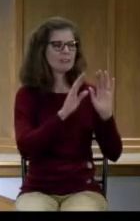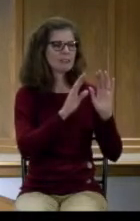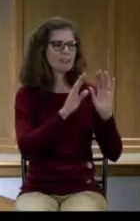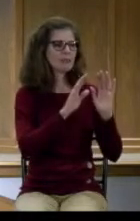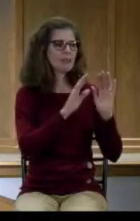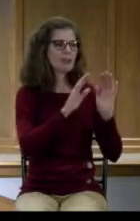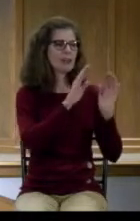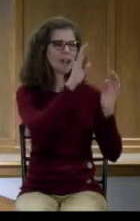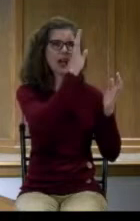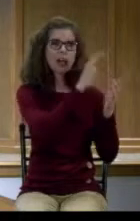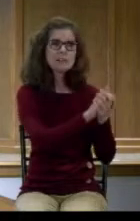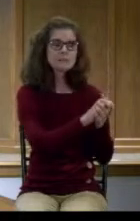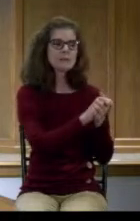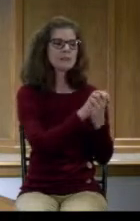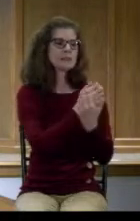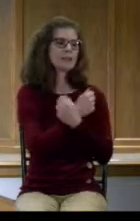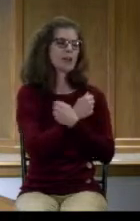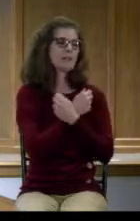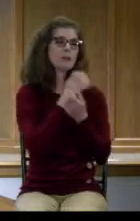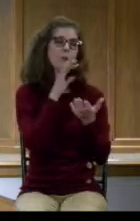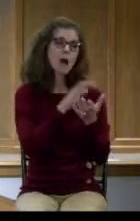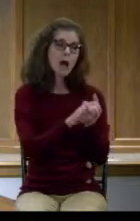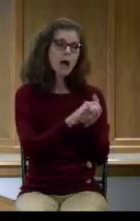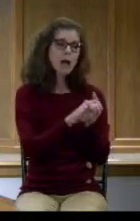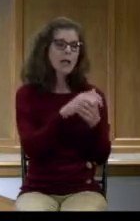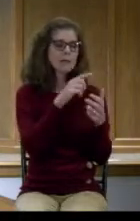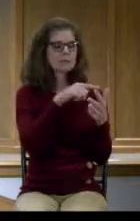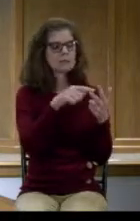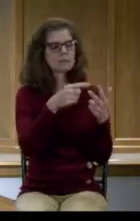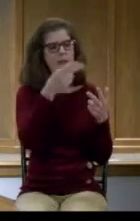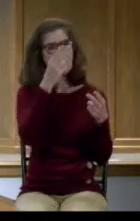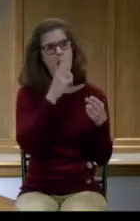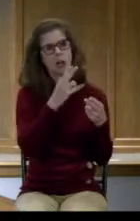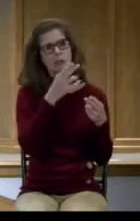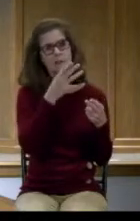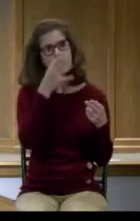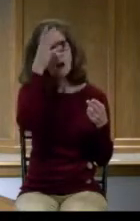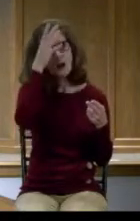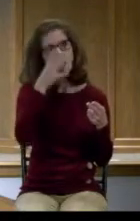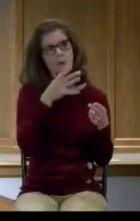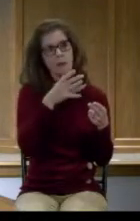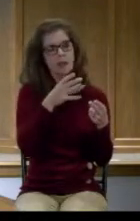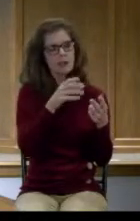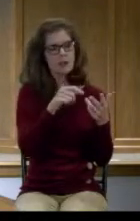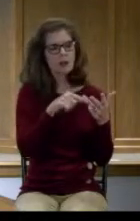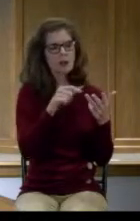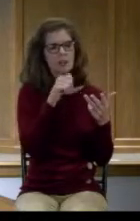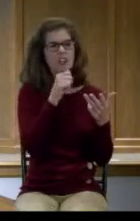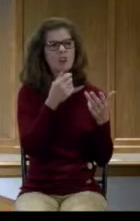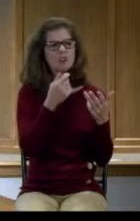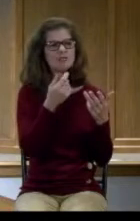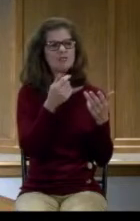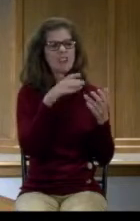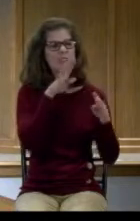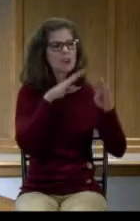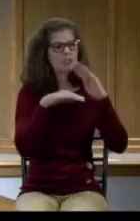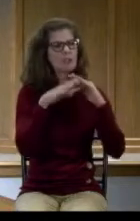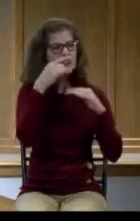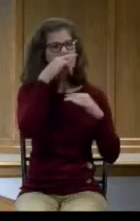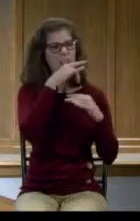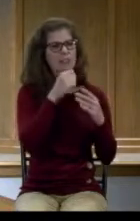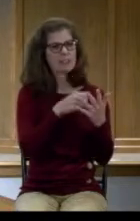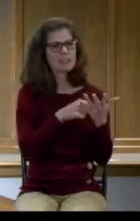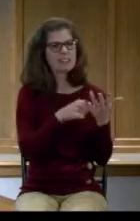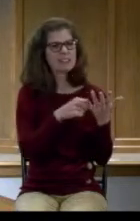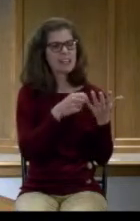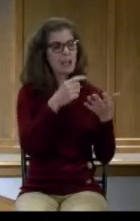He says, love your wives. He says, honor your father and mother. Don't exasperate your kids. In other words, what he's saying is that gospel living, it actually starts in